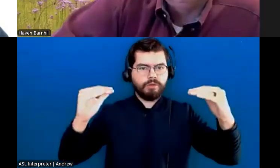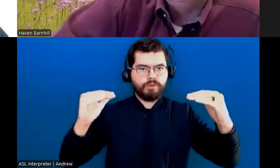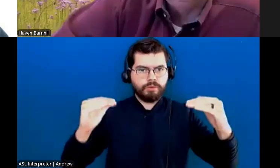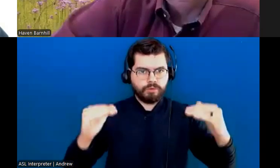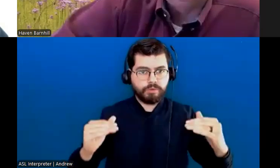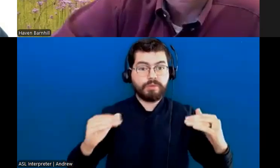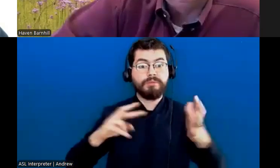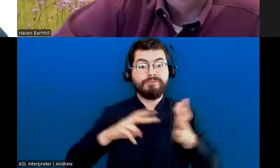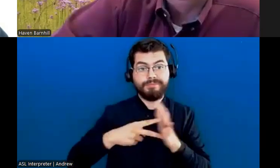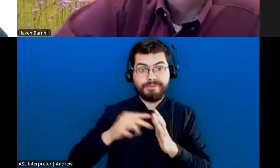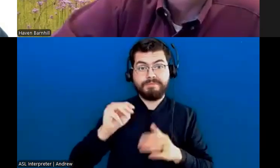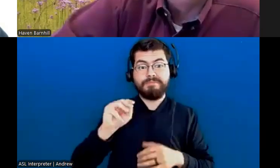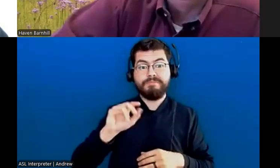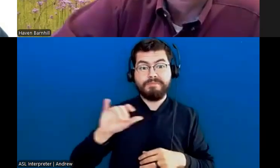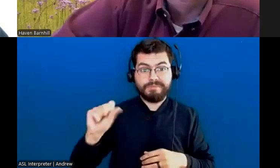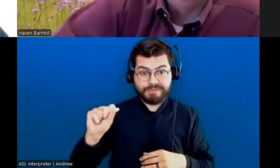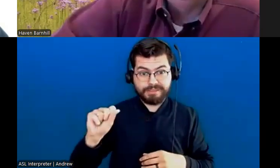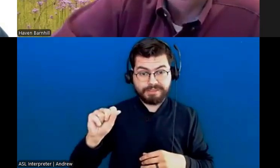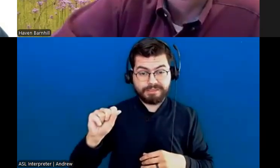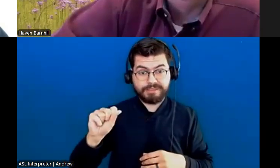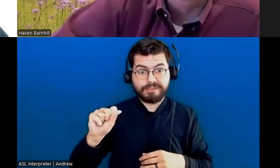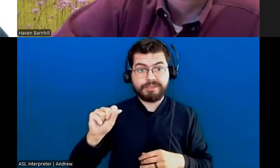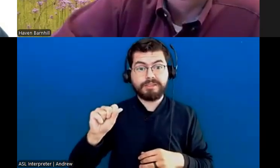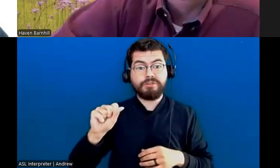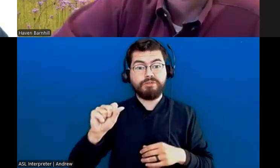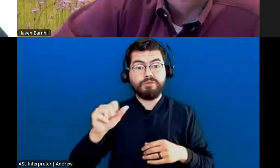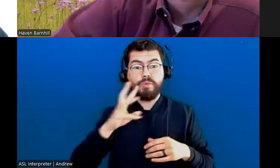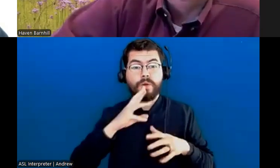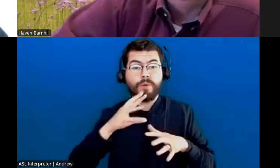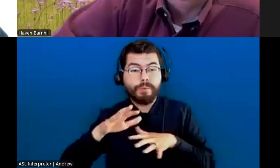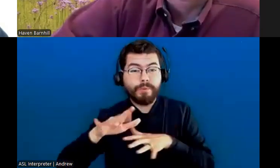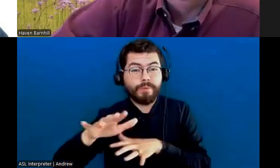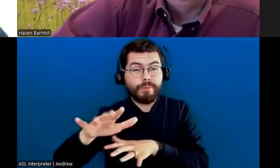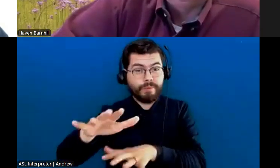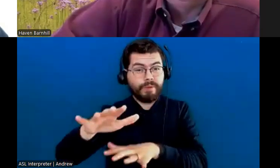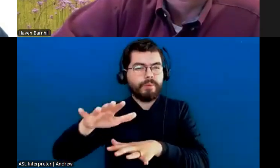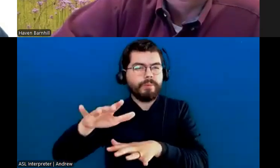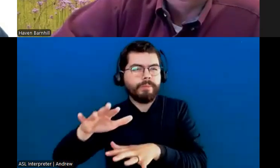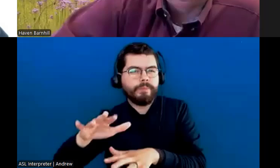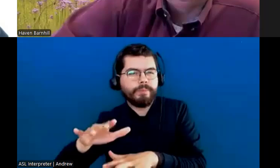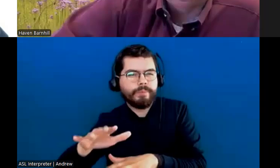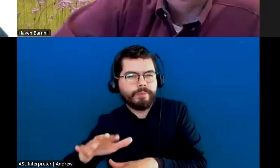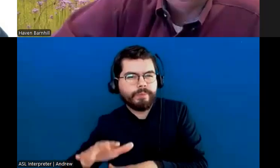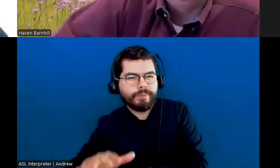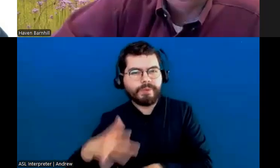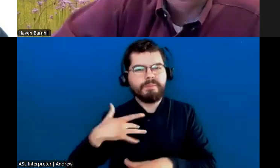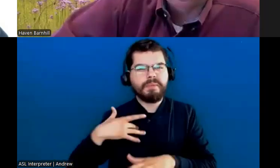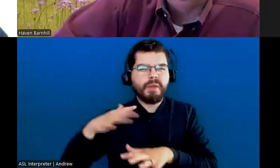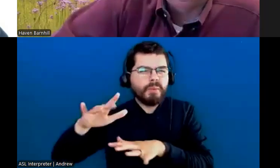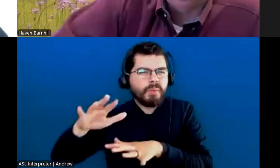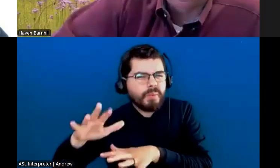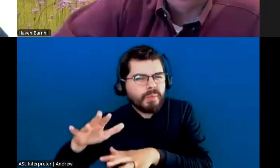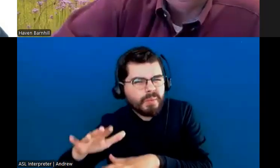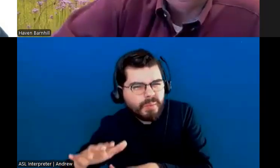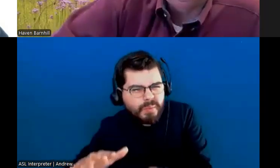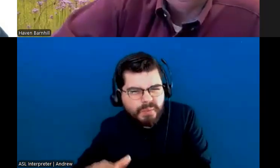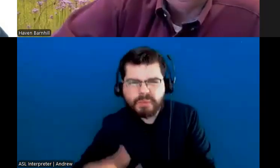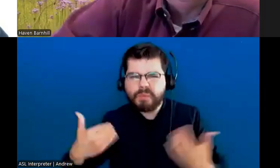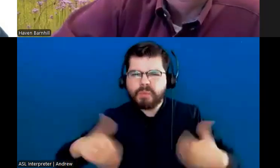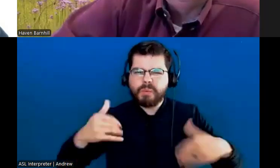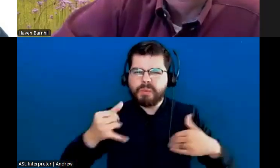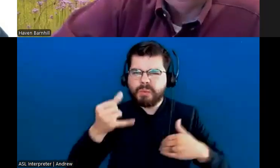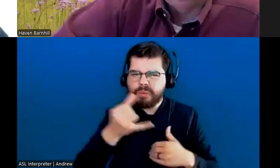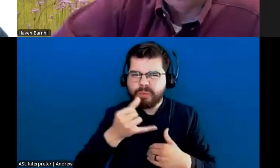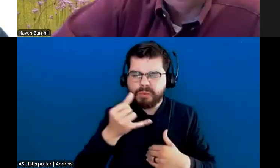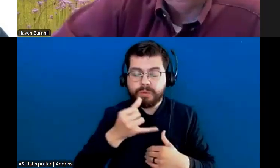it's really far down in the banks. It's got a range of elevations of about 50 feet. It can